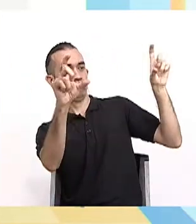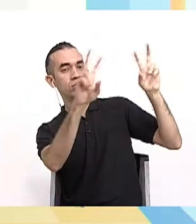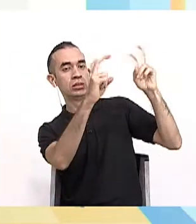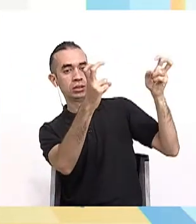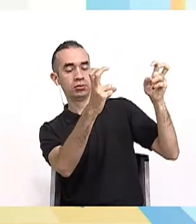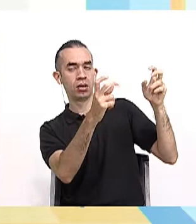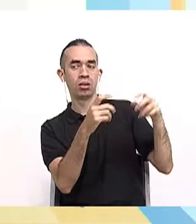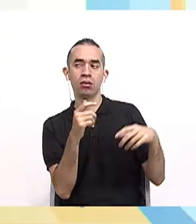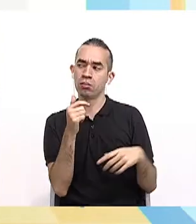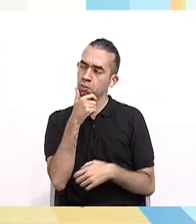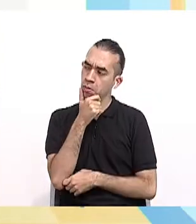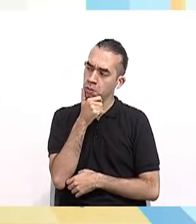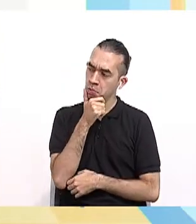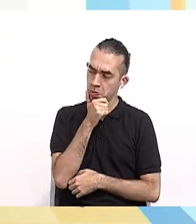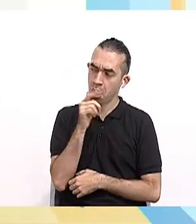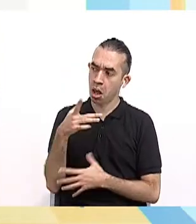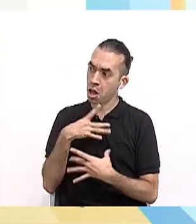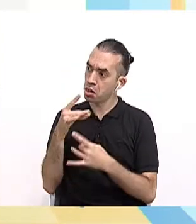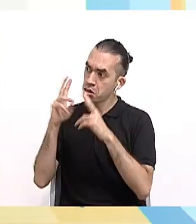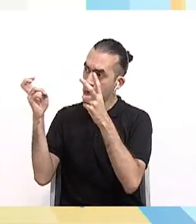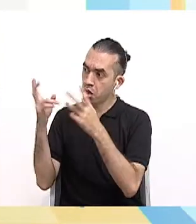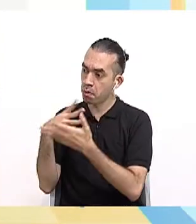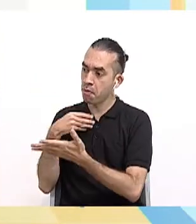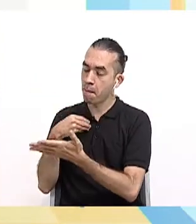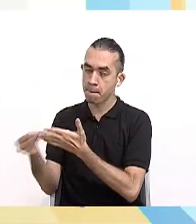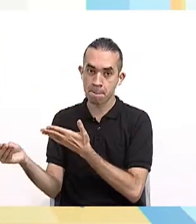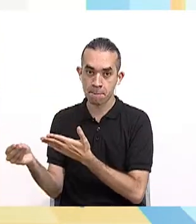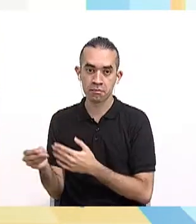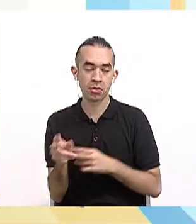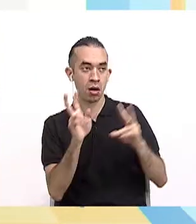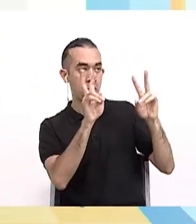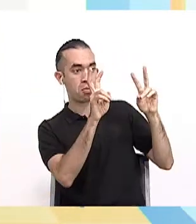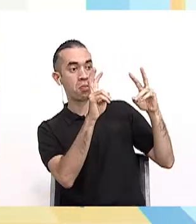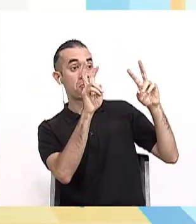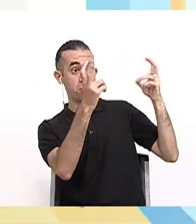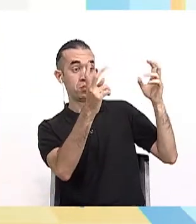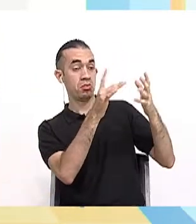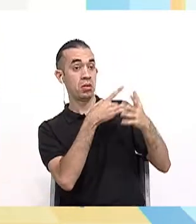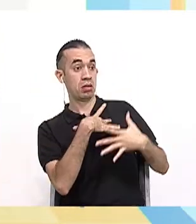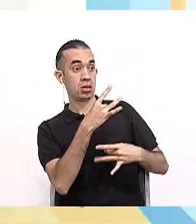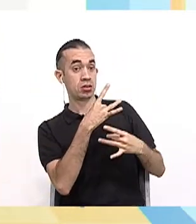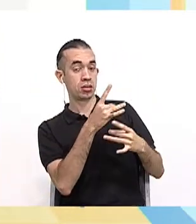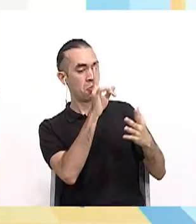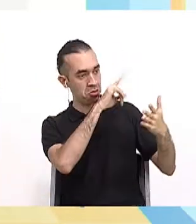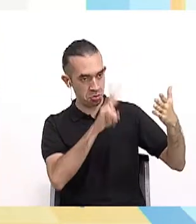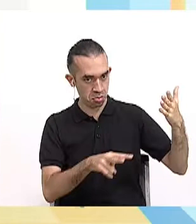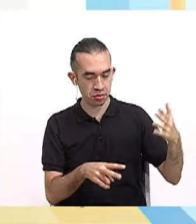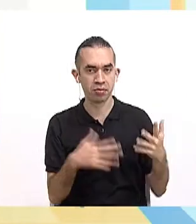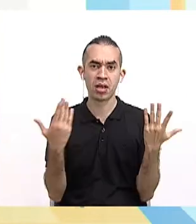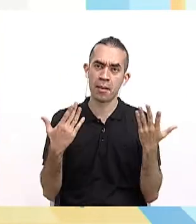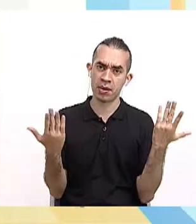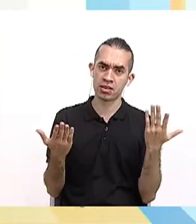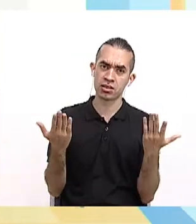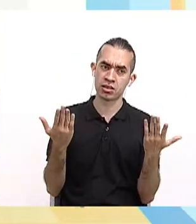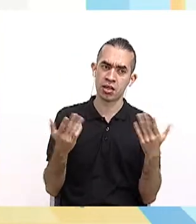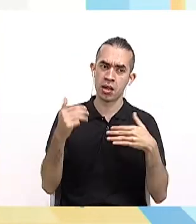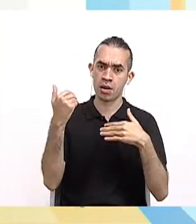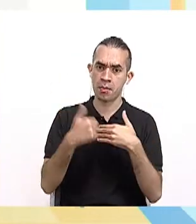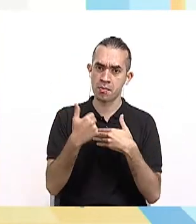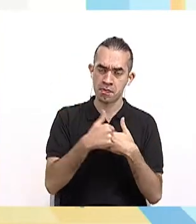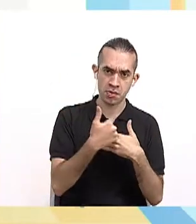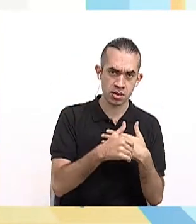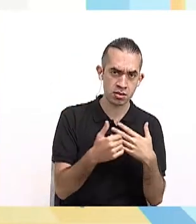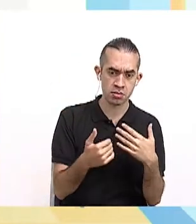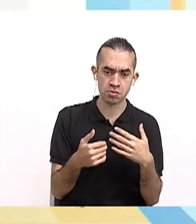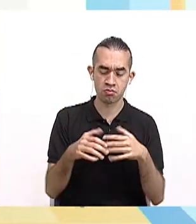not. So what do you think this is going to be about? So maybe it's a person who makes bread in an oven made of